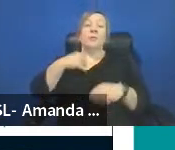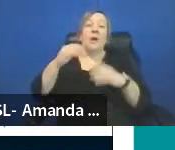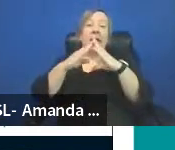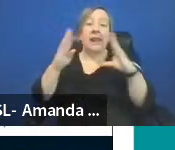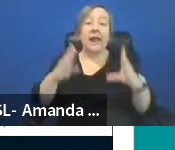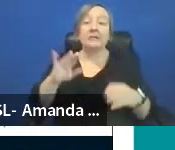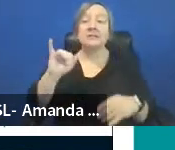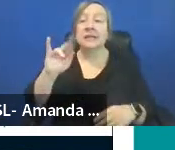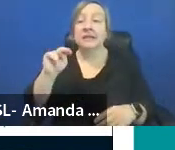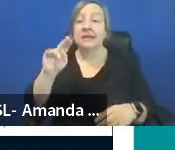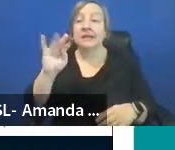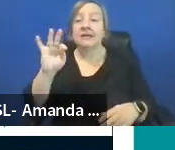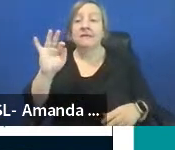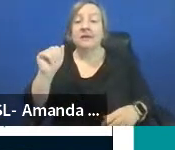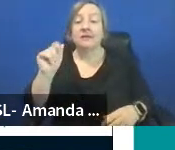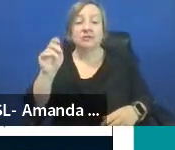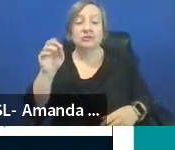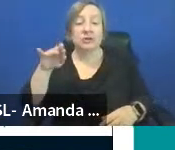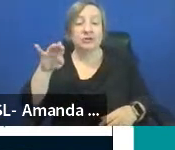leader,